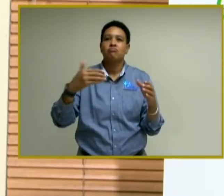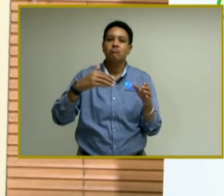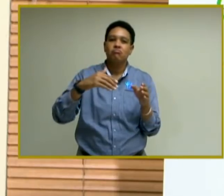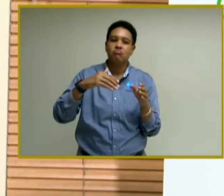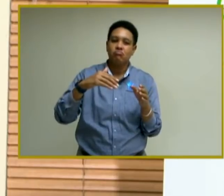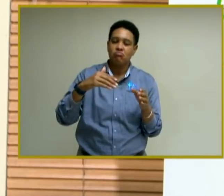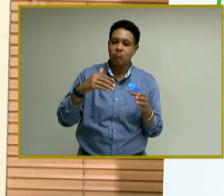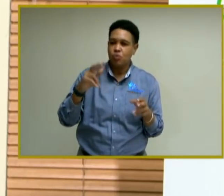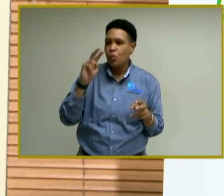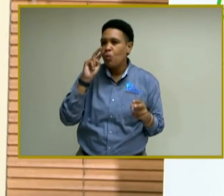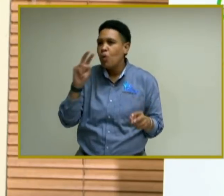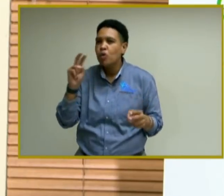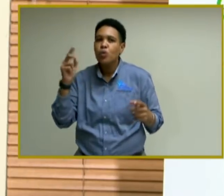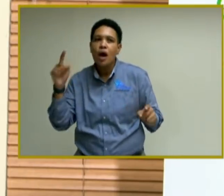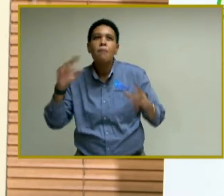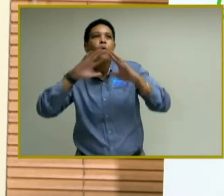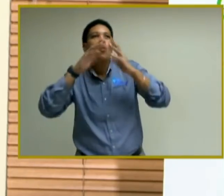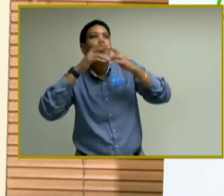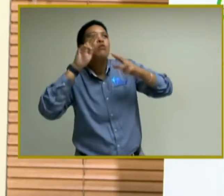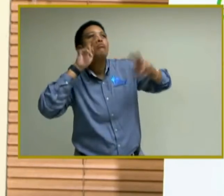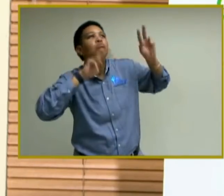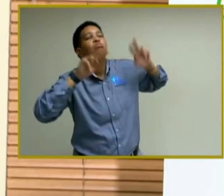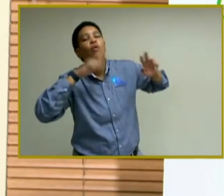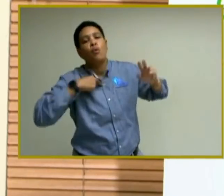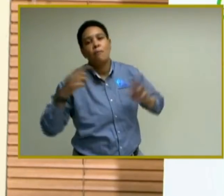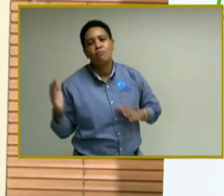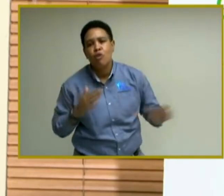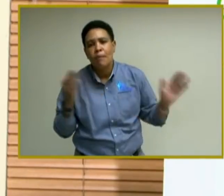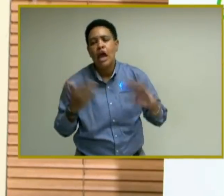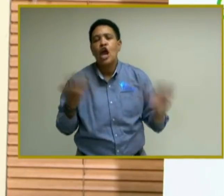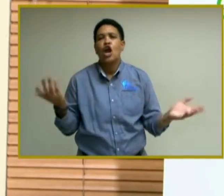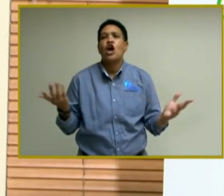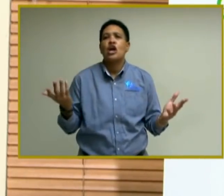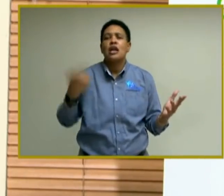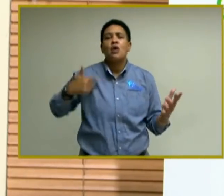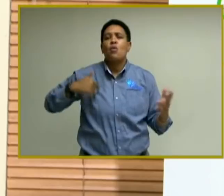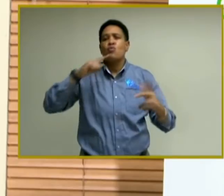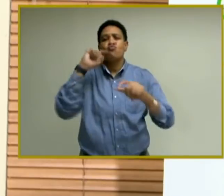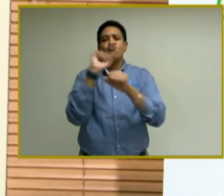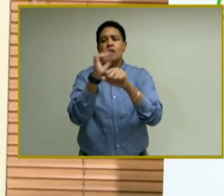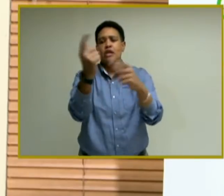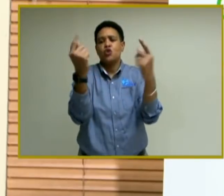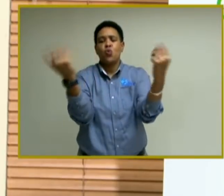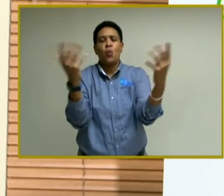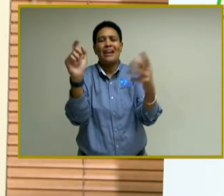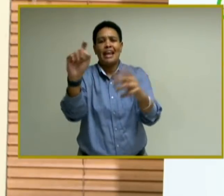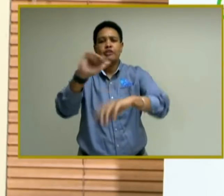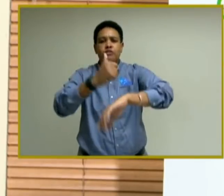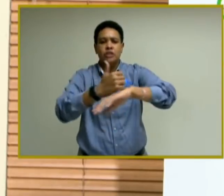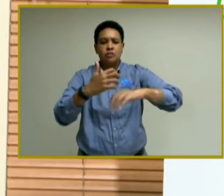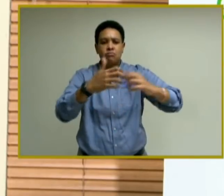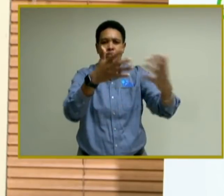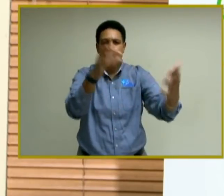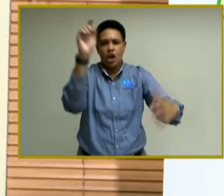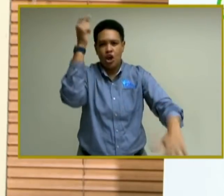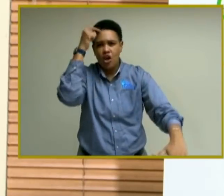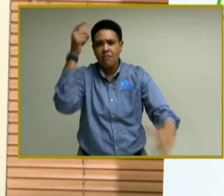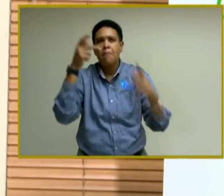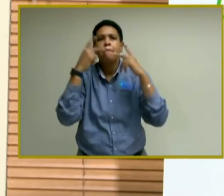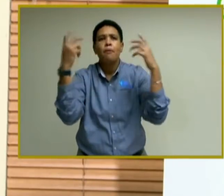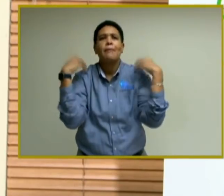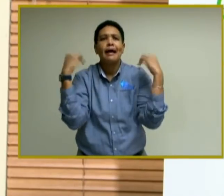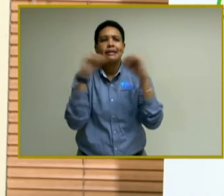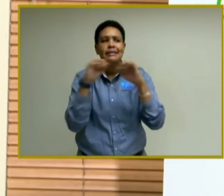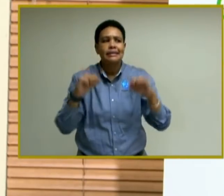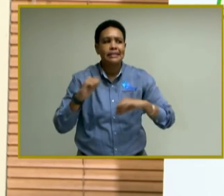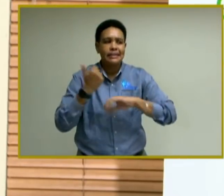we watched what was happening globally, and we prepared and we really put what was necessary in place as a government, as a public health